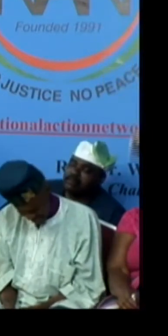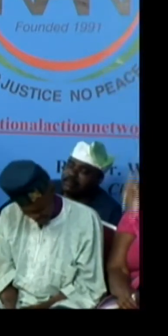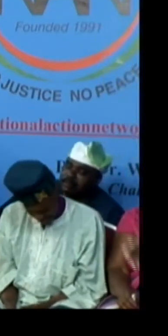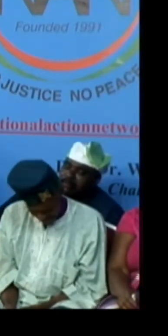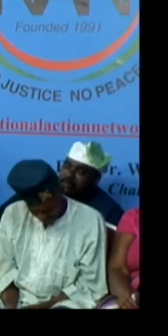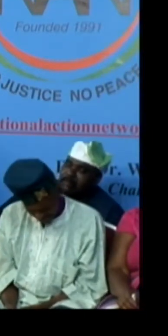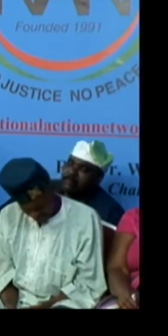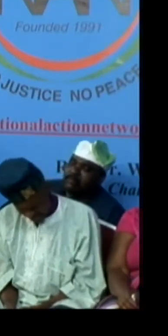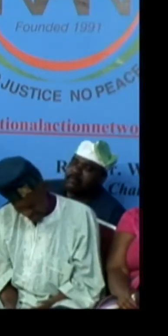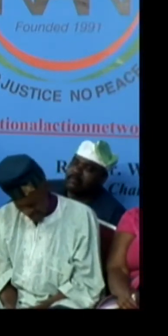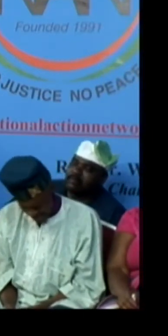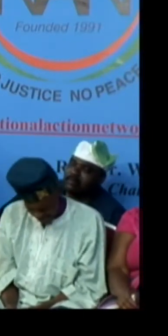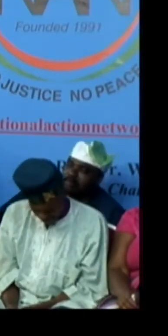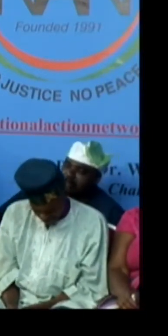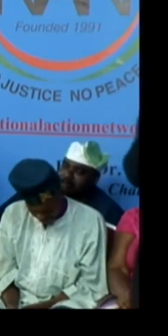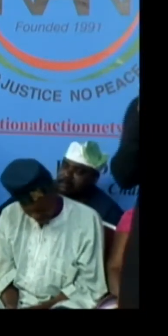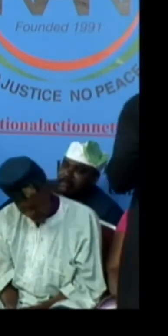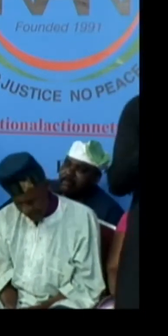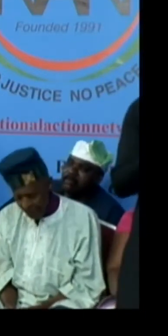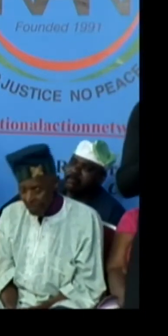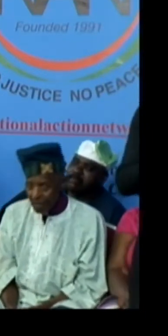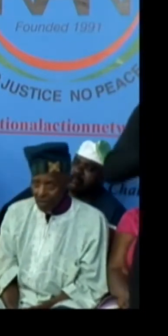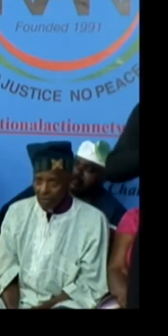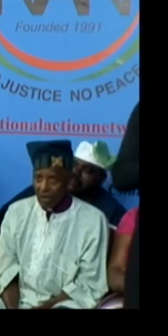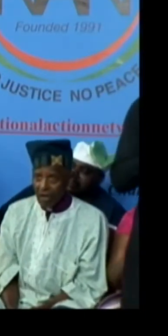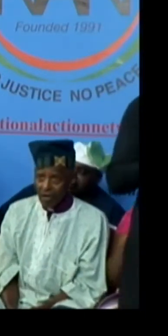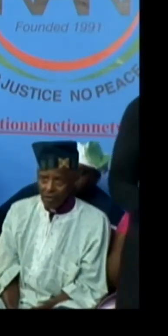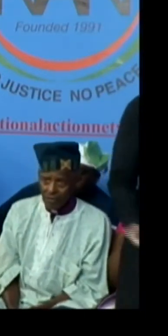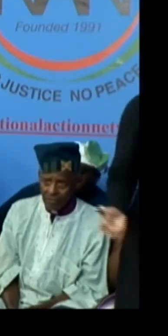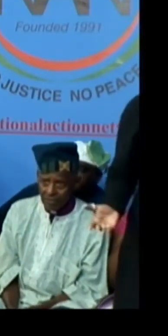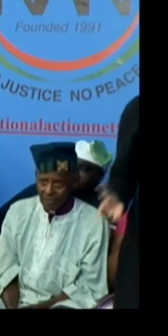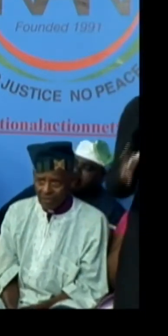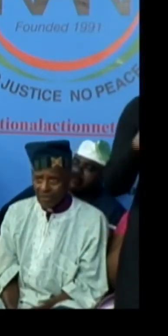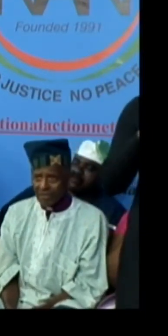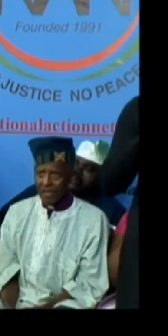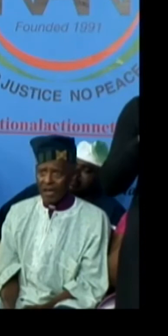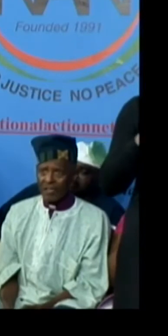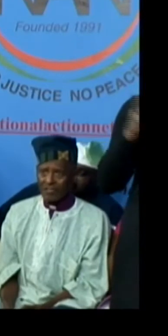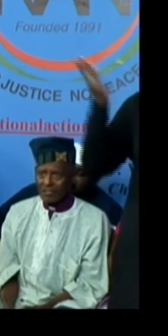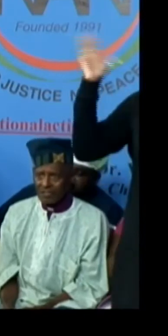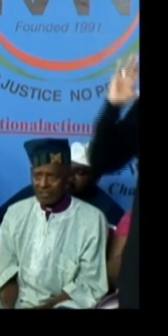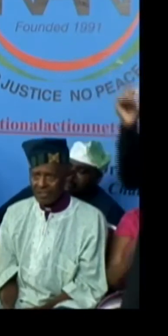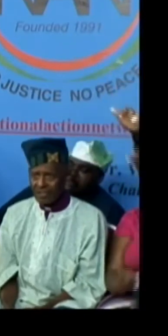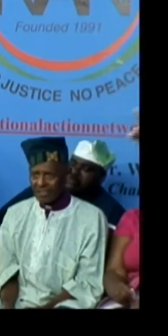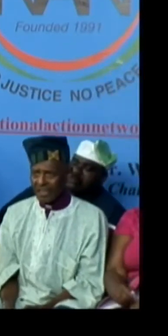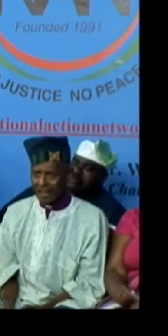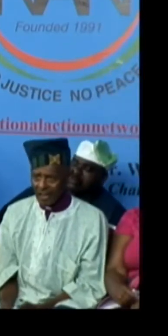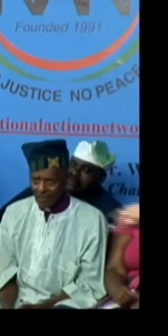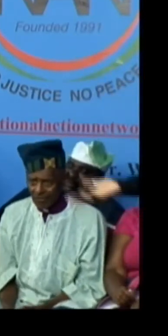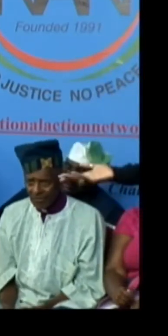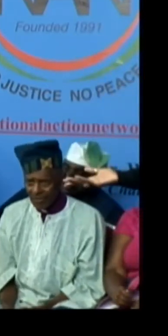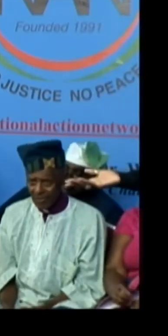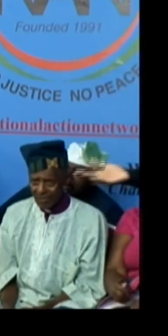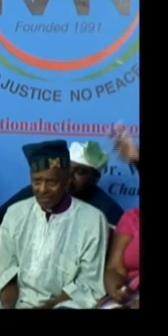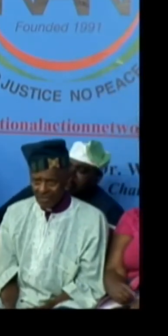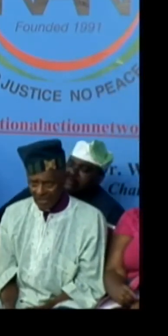and seek my face and turn from the wicked way, then